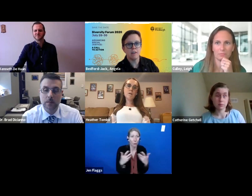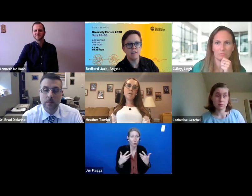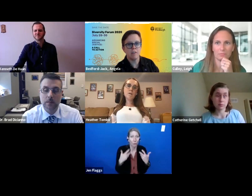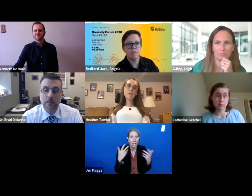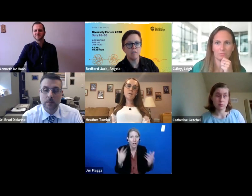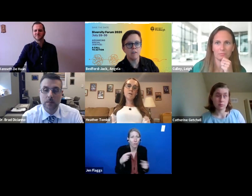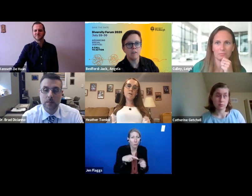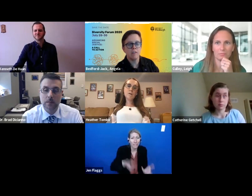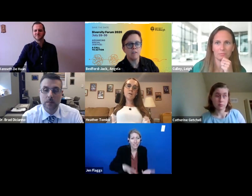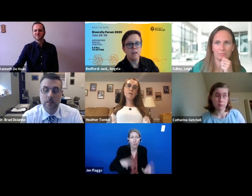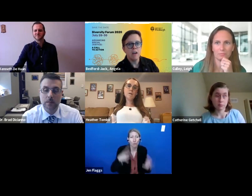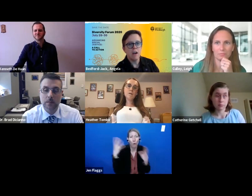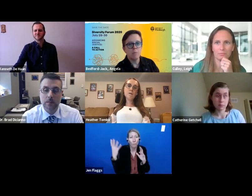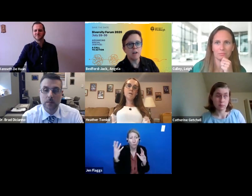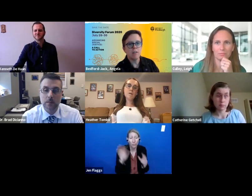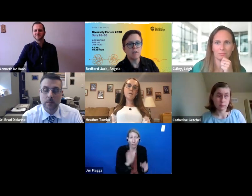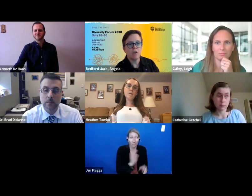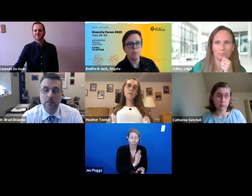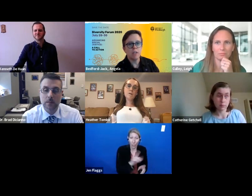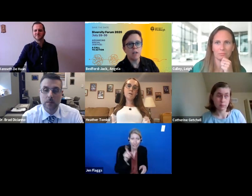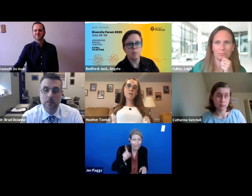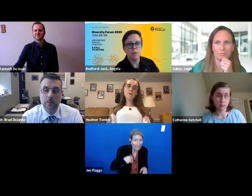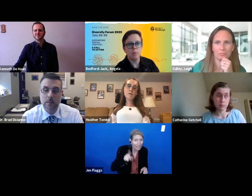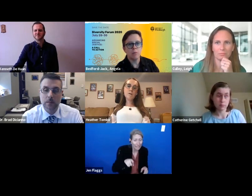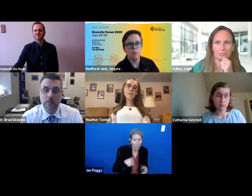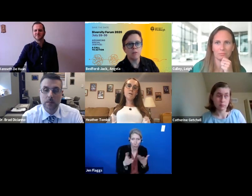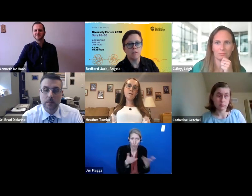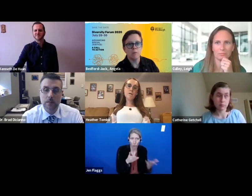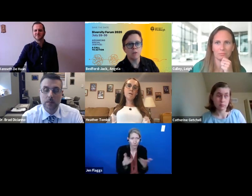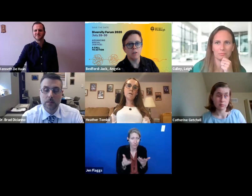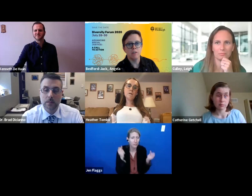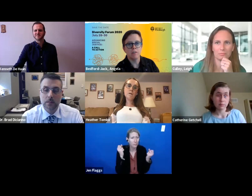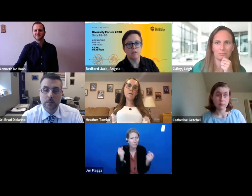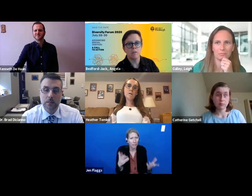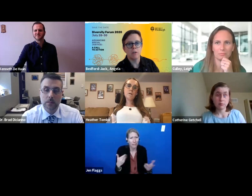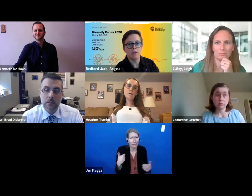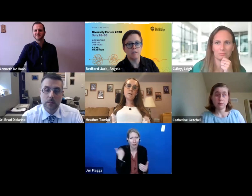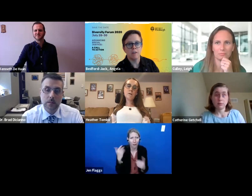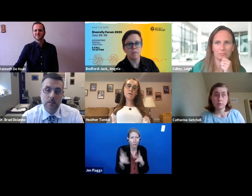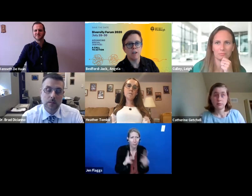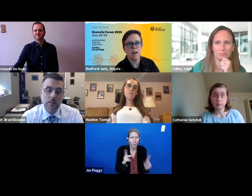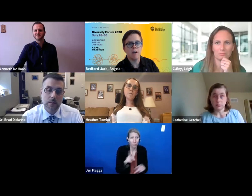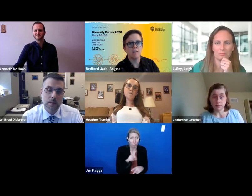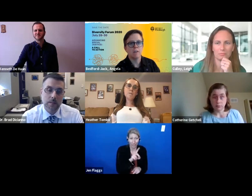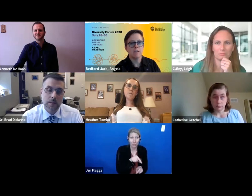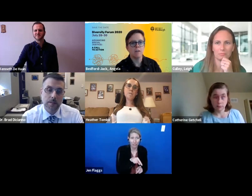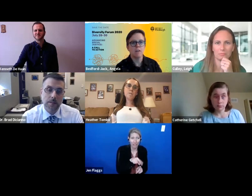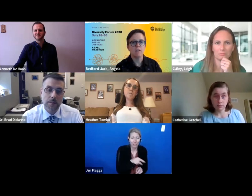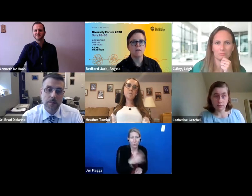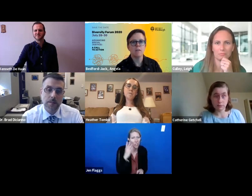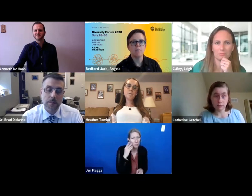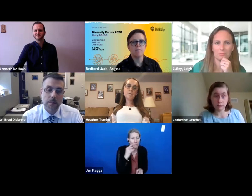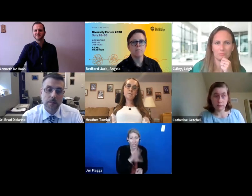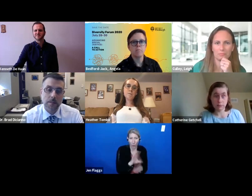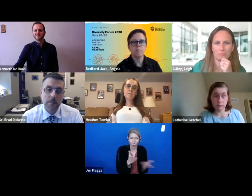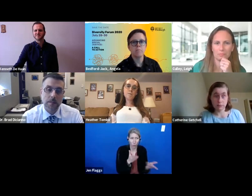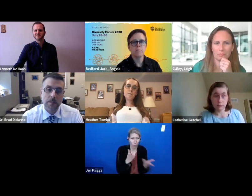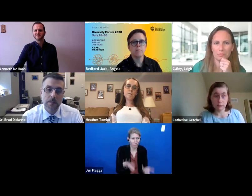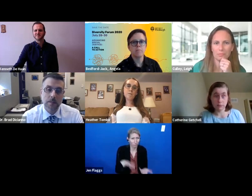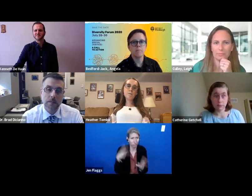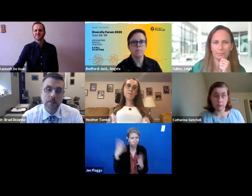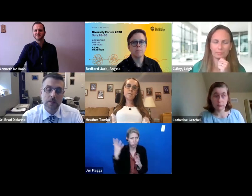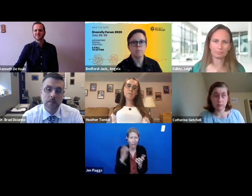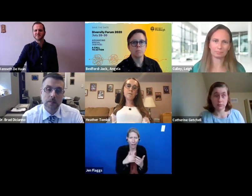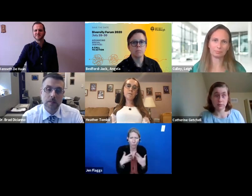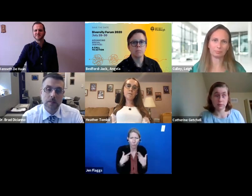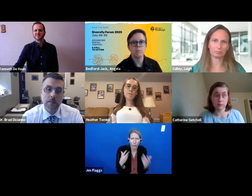in necessary services that I think so many young people with disabilities are experiencing right now.